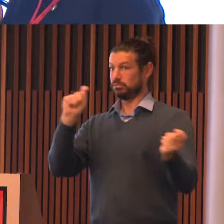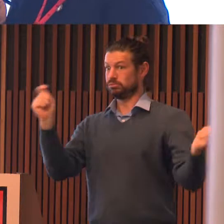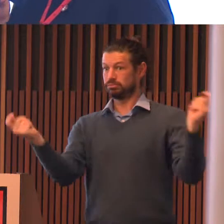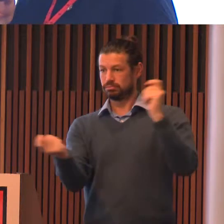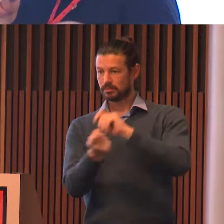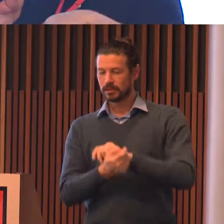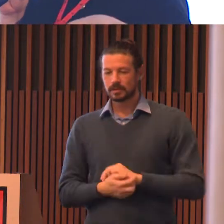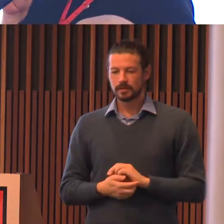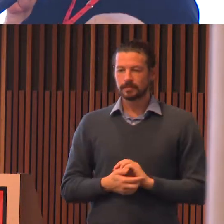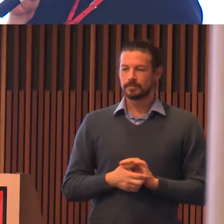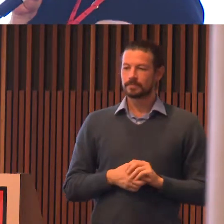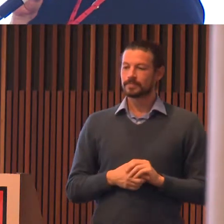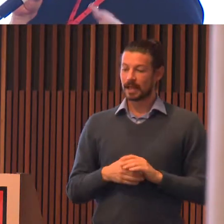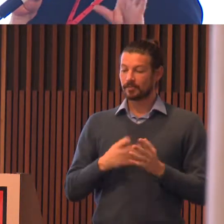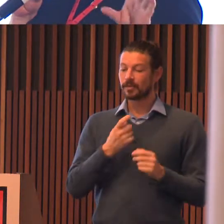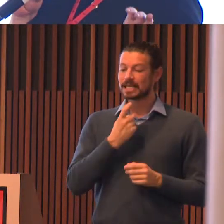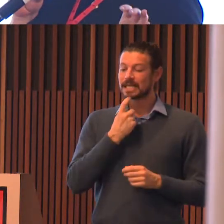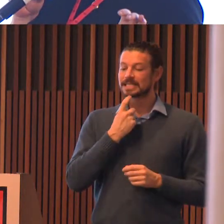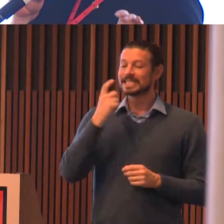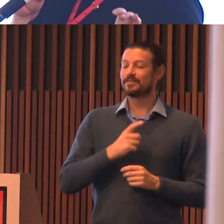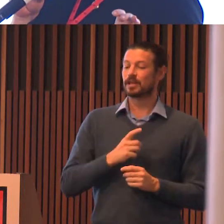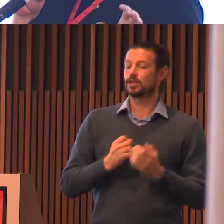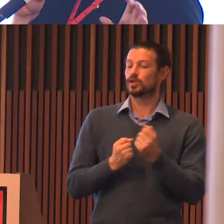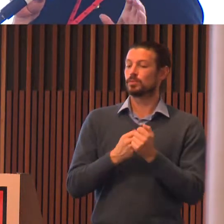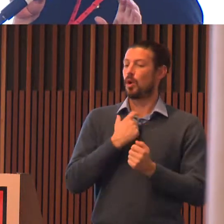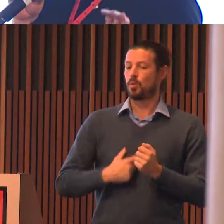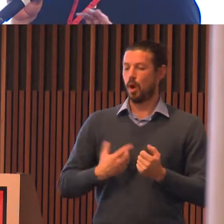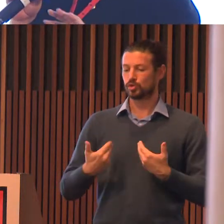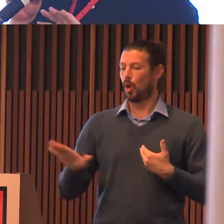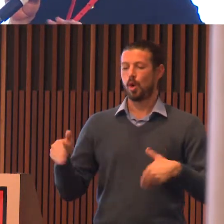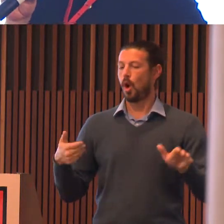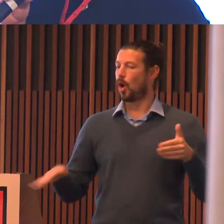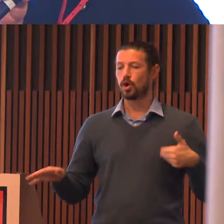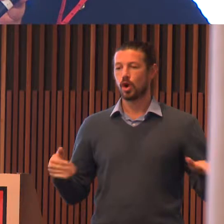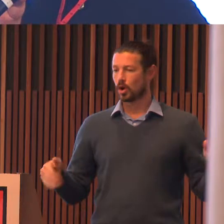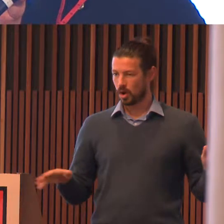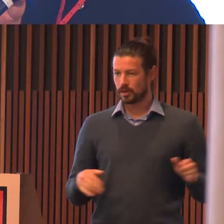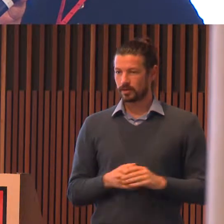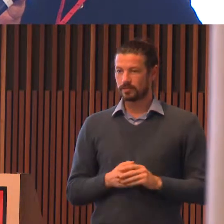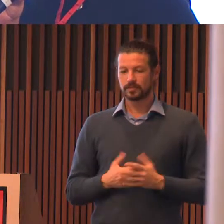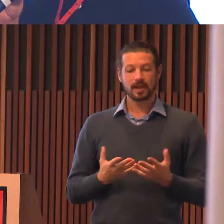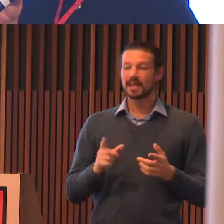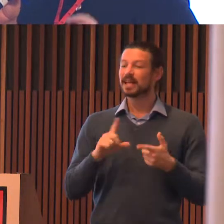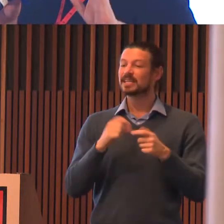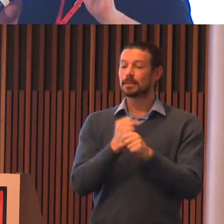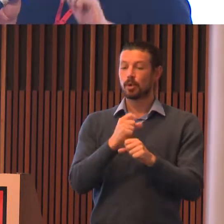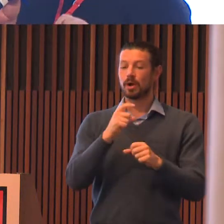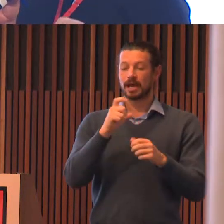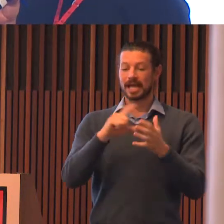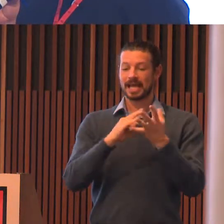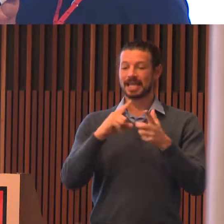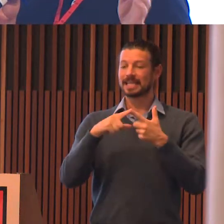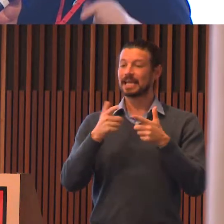the loss of significant support roles in the service sector, so the impact of not having case management for a number of people